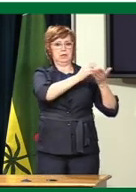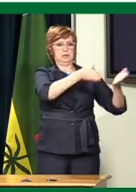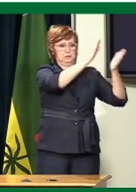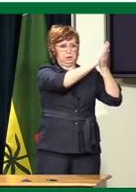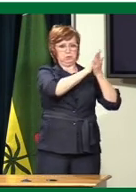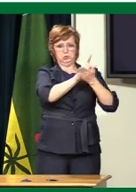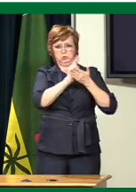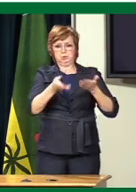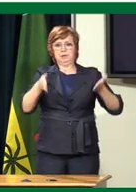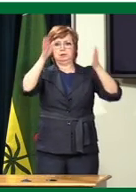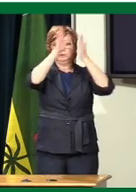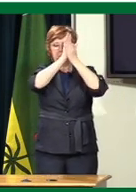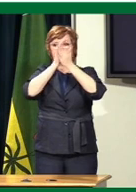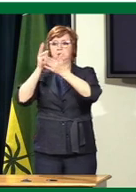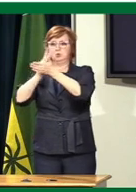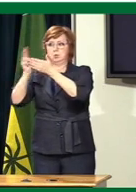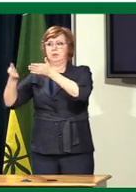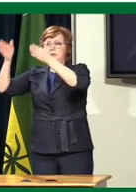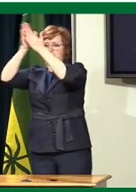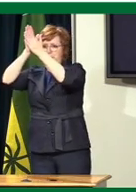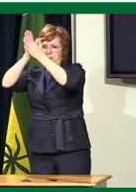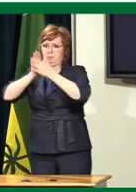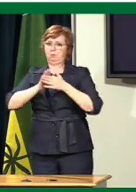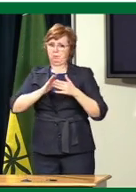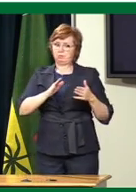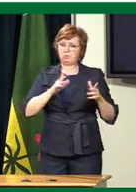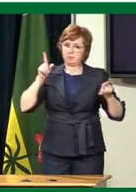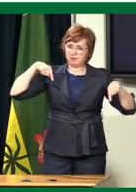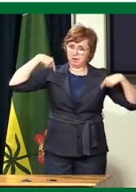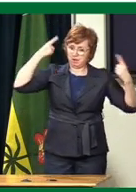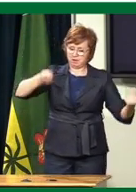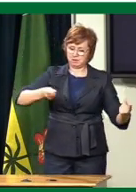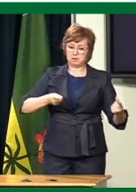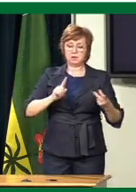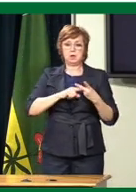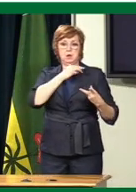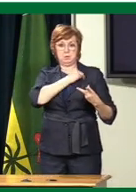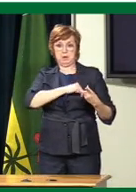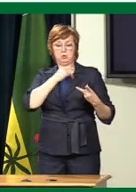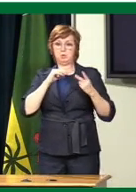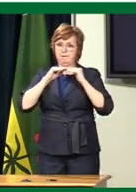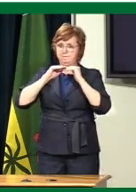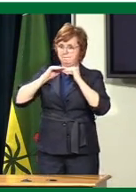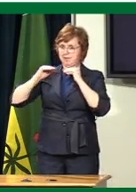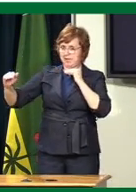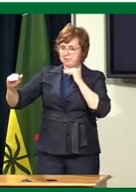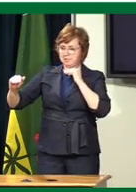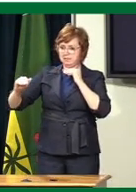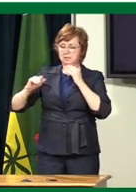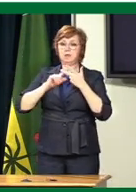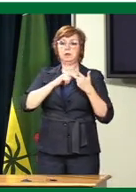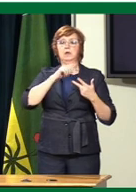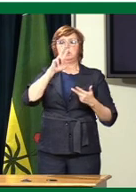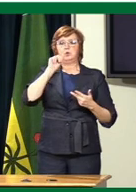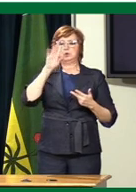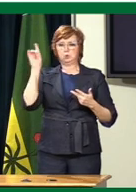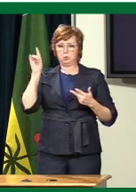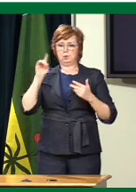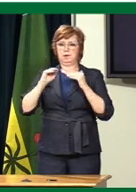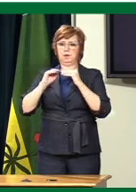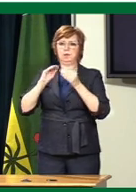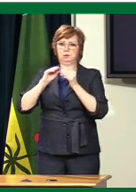to have flattened out, and North Dakota seems to have curved downward in the past 2 weeks. So can you speak to what's happening in Saskatchewan